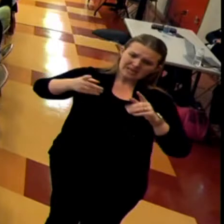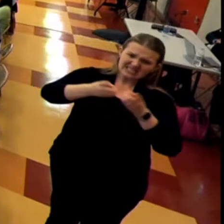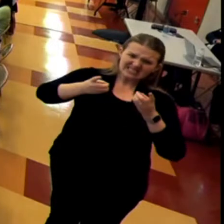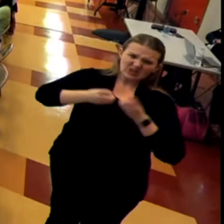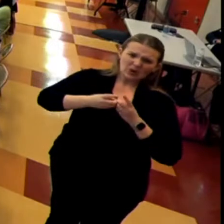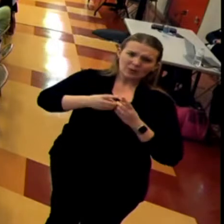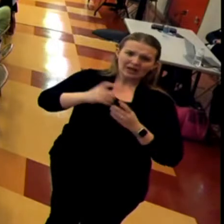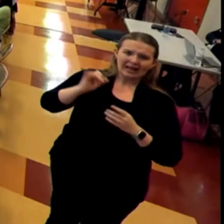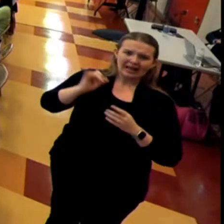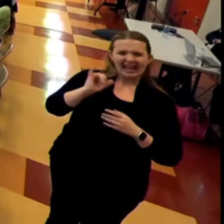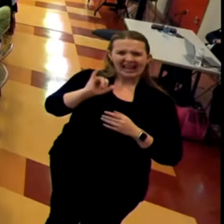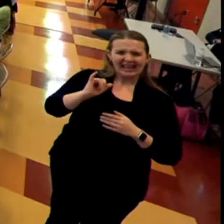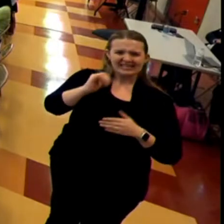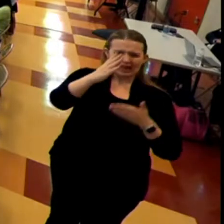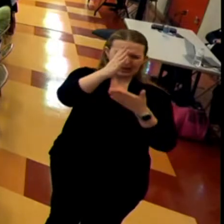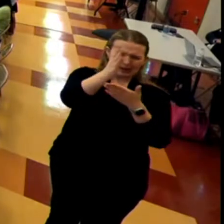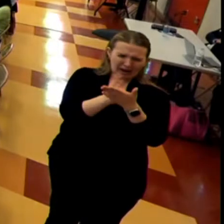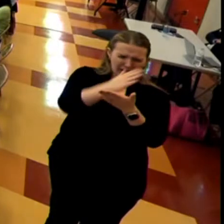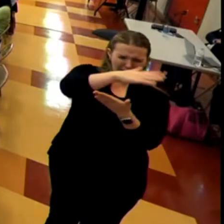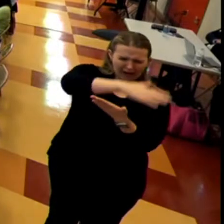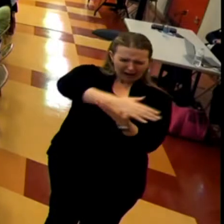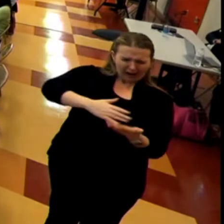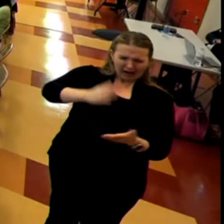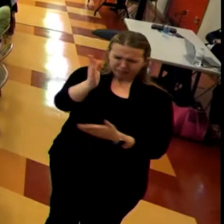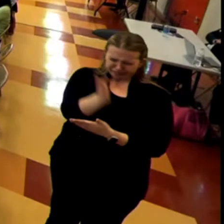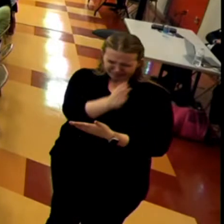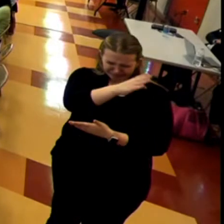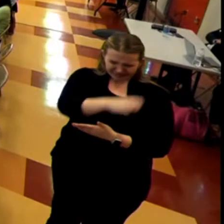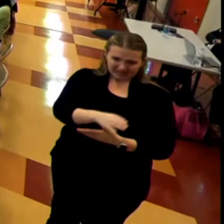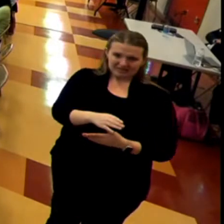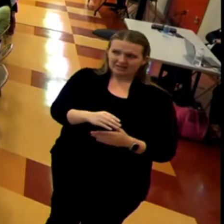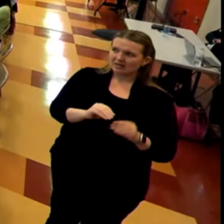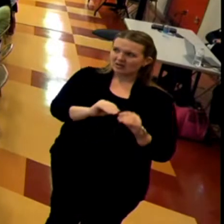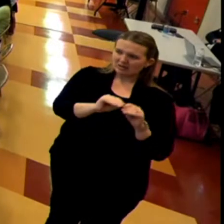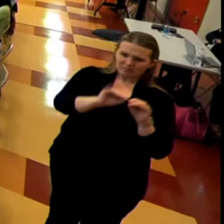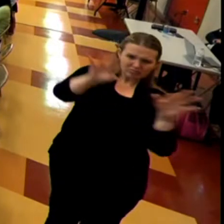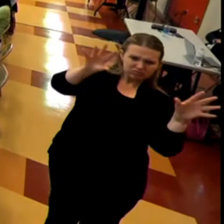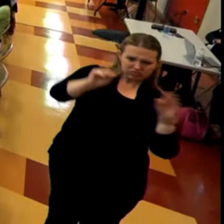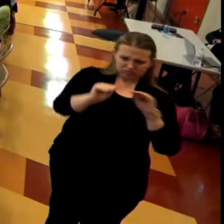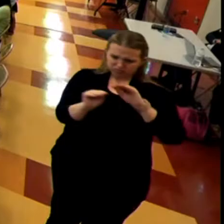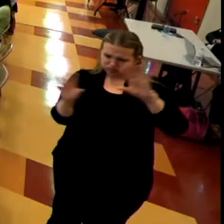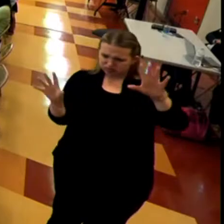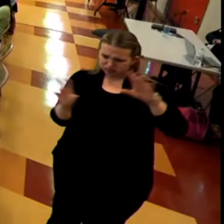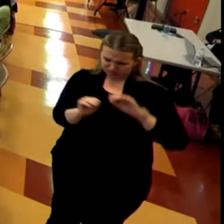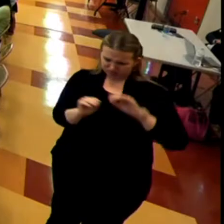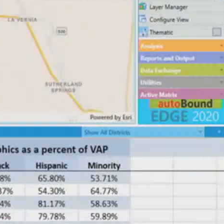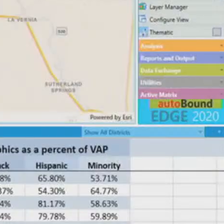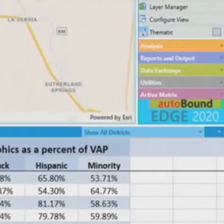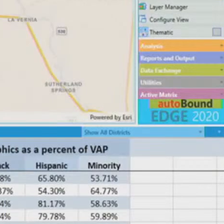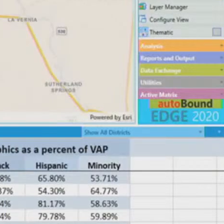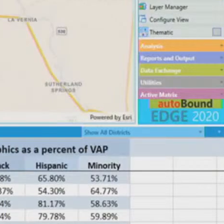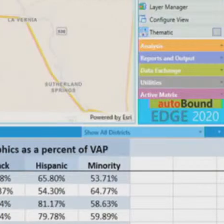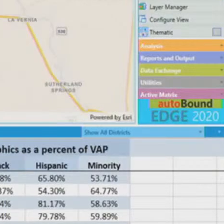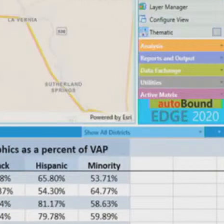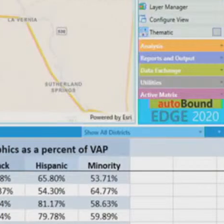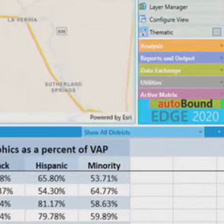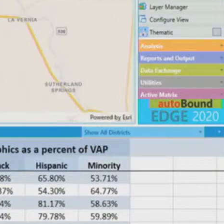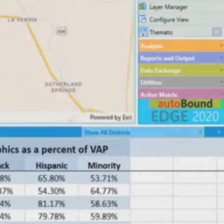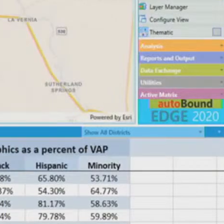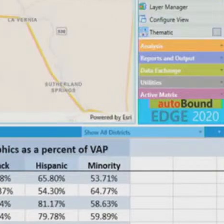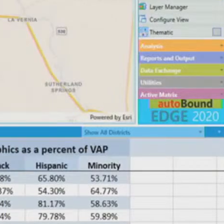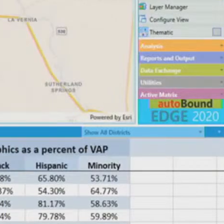like pie-shaped. Some of them at the inner cities, they come out this way. There's a lot of growth this way, same way this way, and everything. 6 does the same